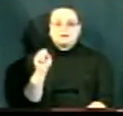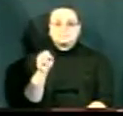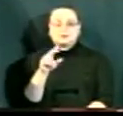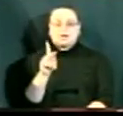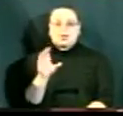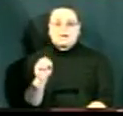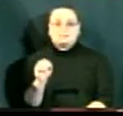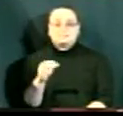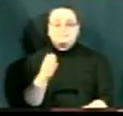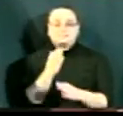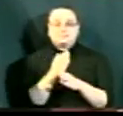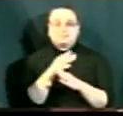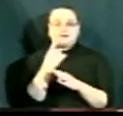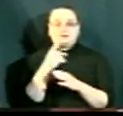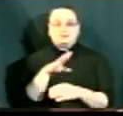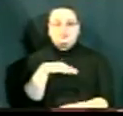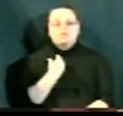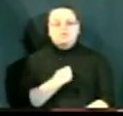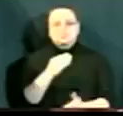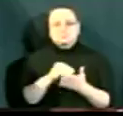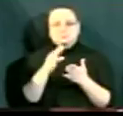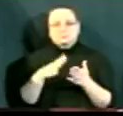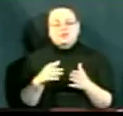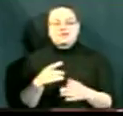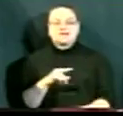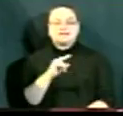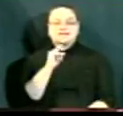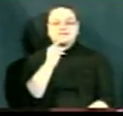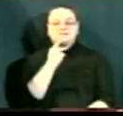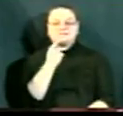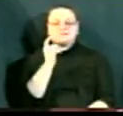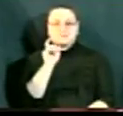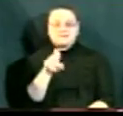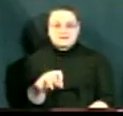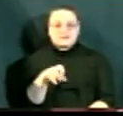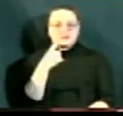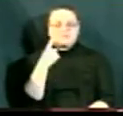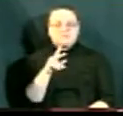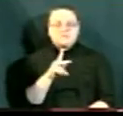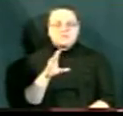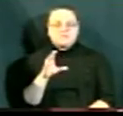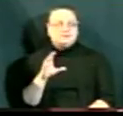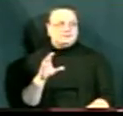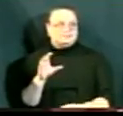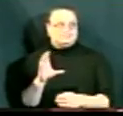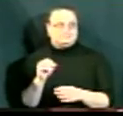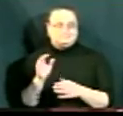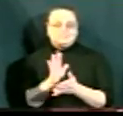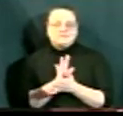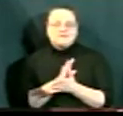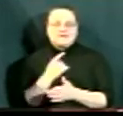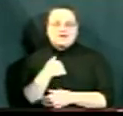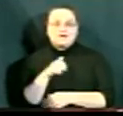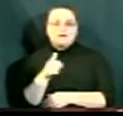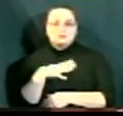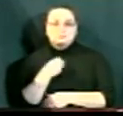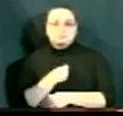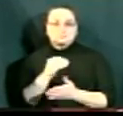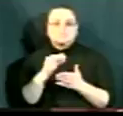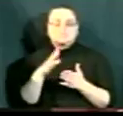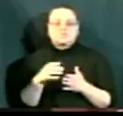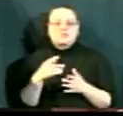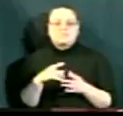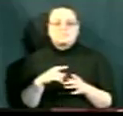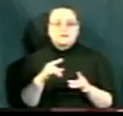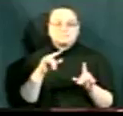Protection for transgender students is desperately needed in Knox County schools. I and other transgender students face